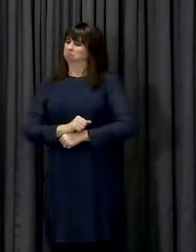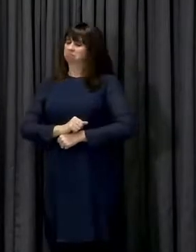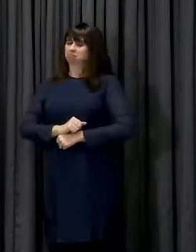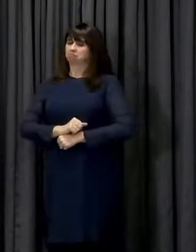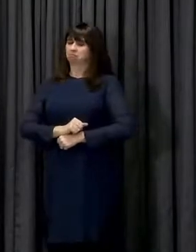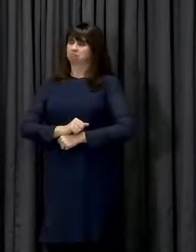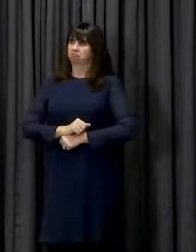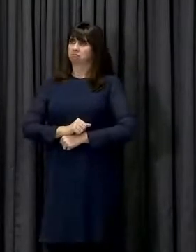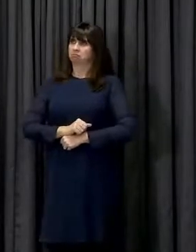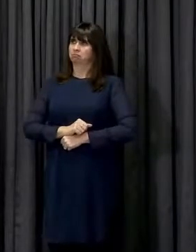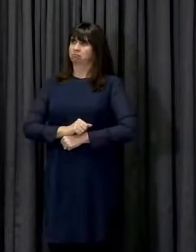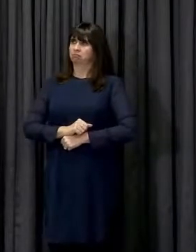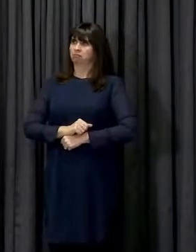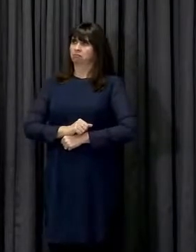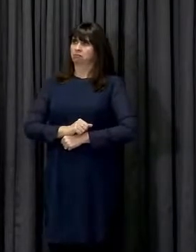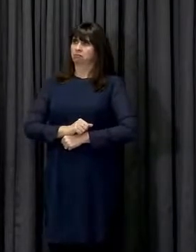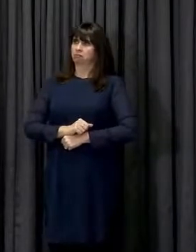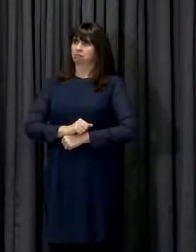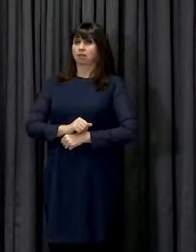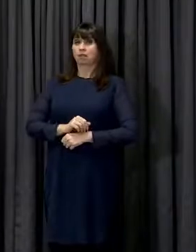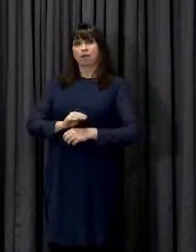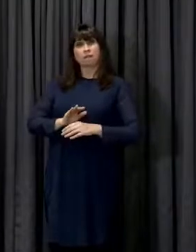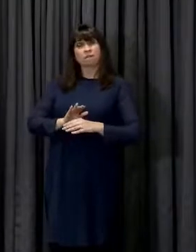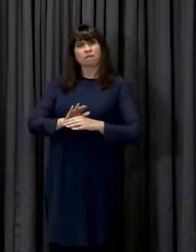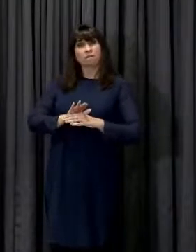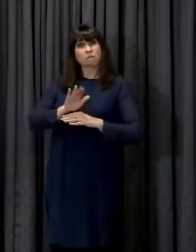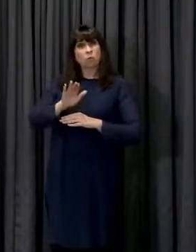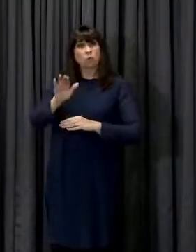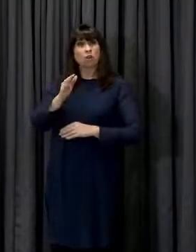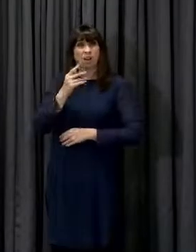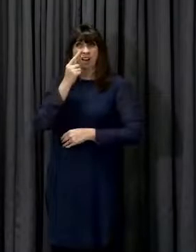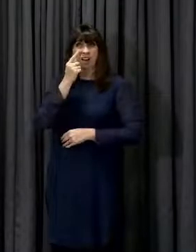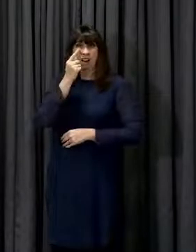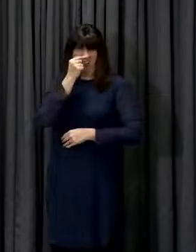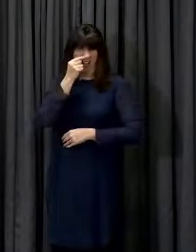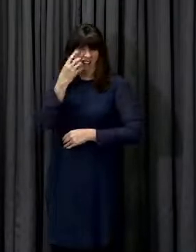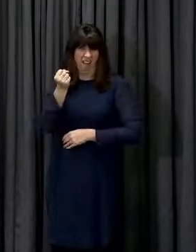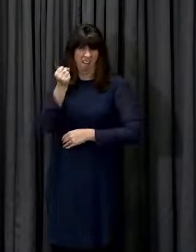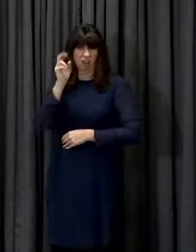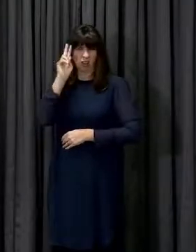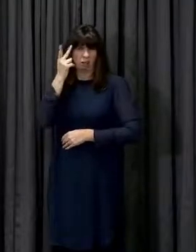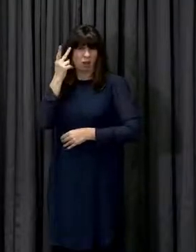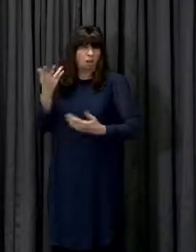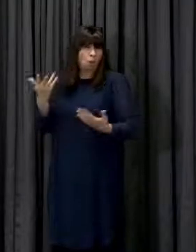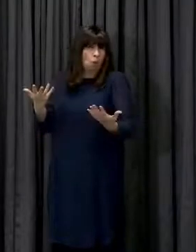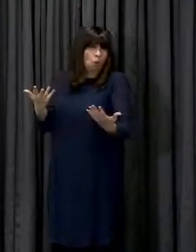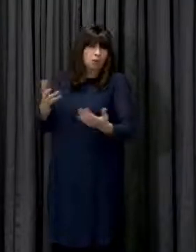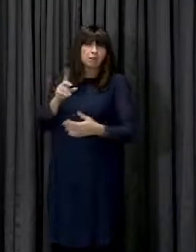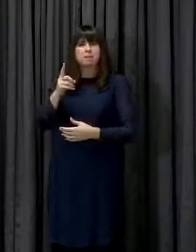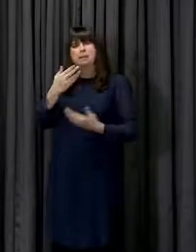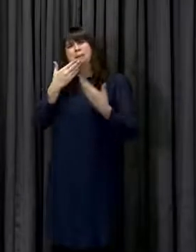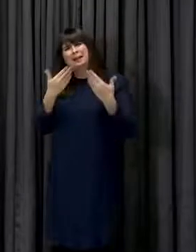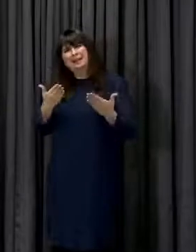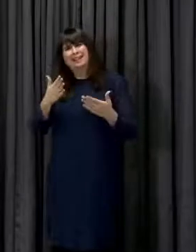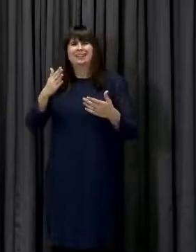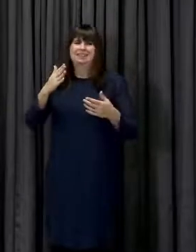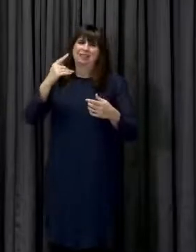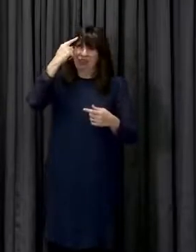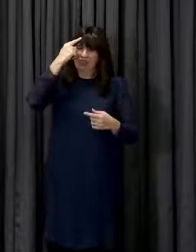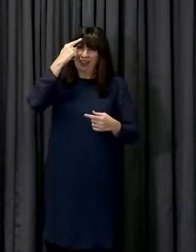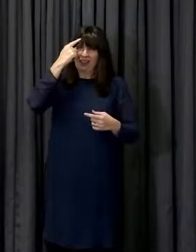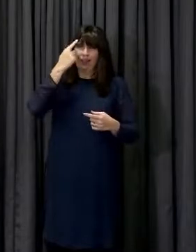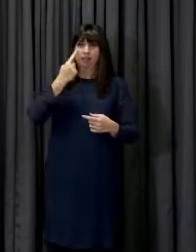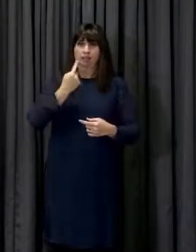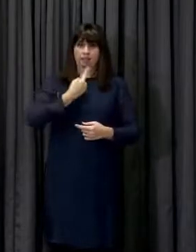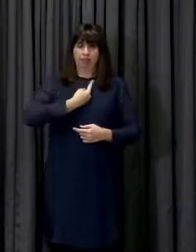time around, then you'll never get that again. But I'd ask people to think again about the choices they make for themselves and for other